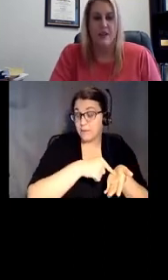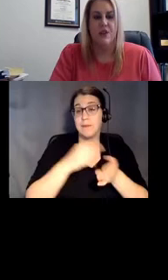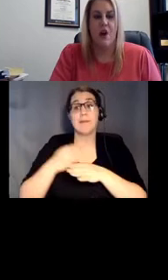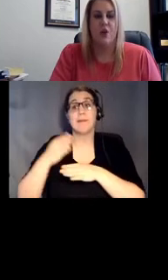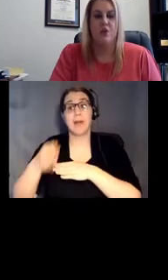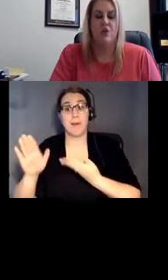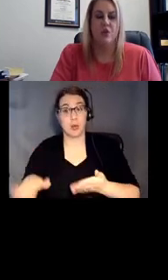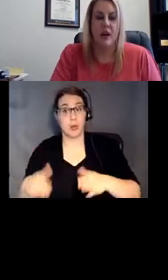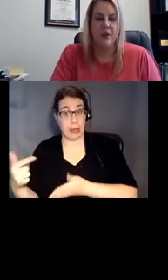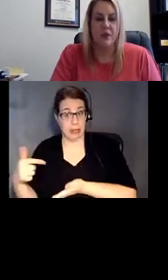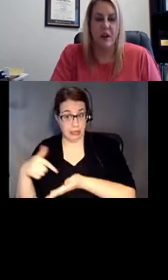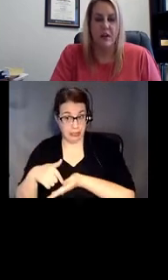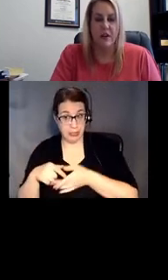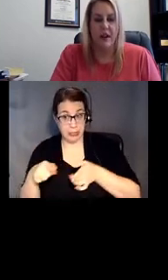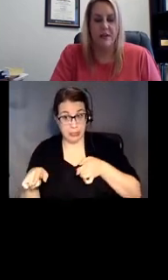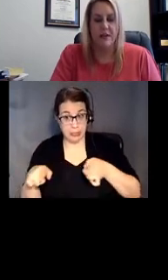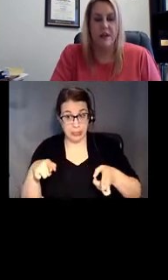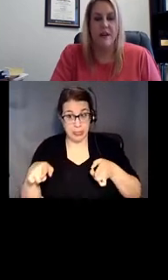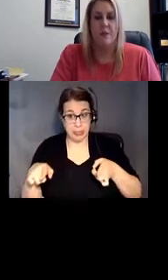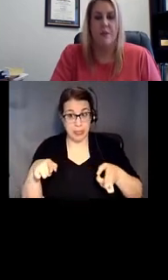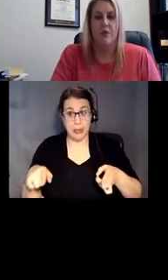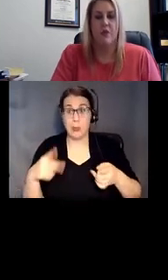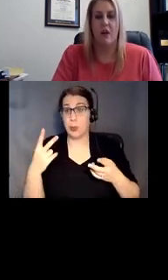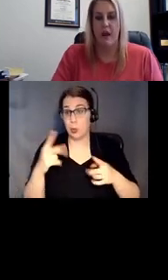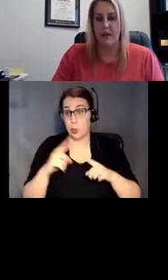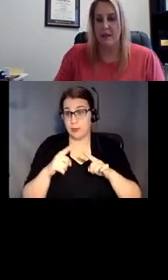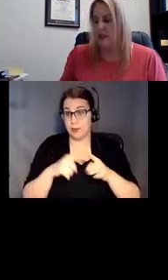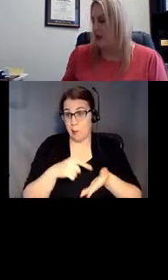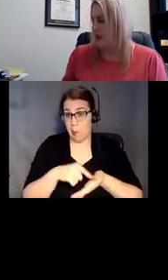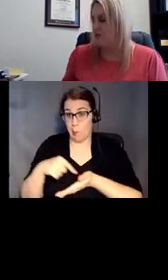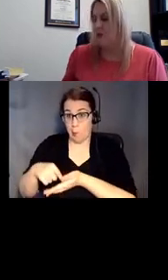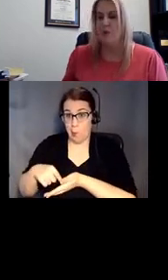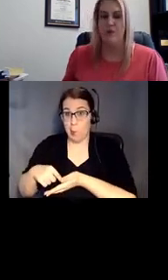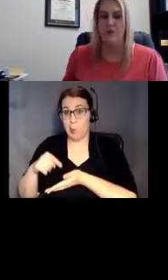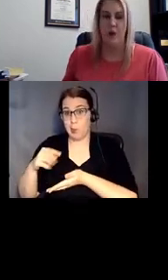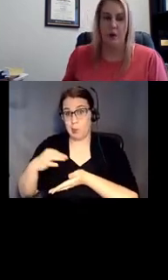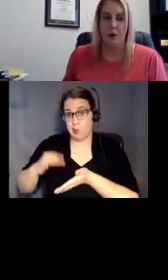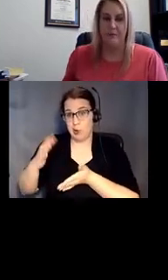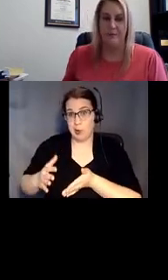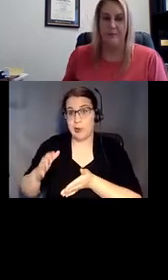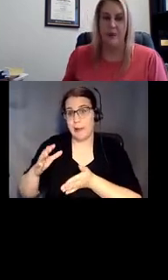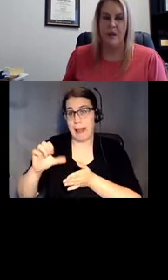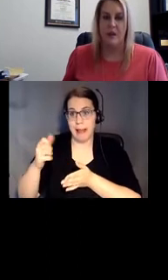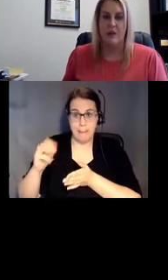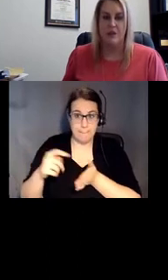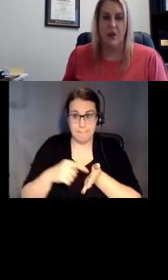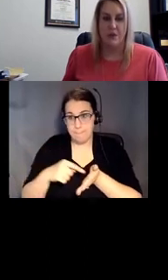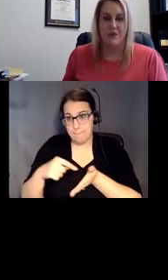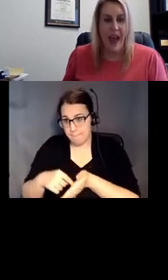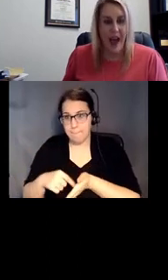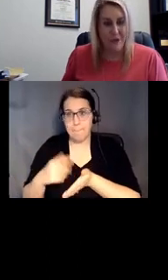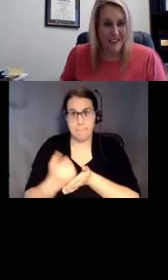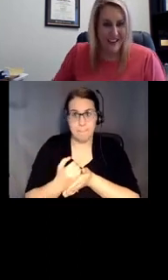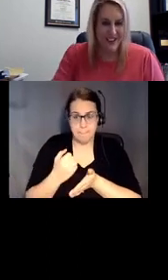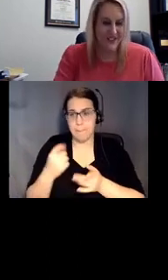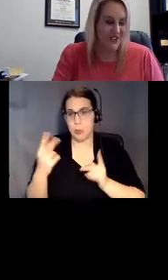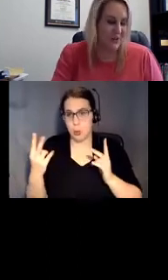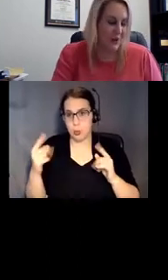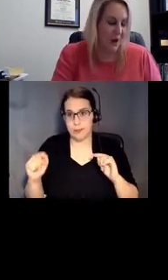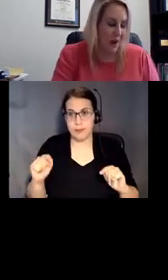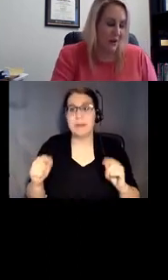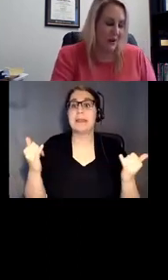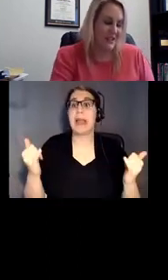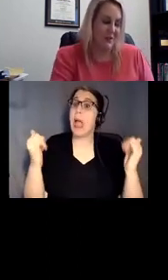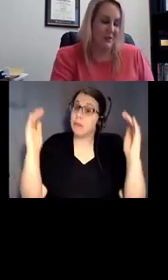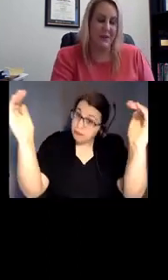death. So 2 types of creditor claims here, and we will talk about these as we move forward. So now we'll get on to